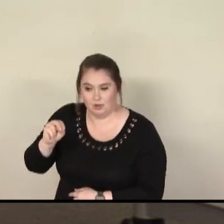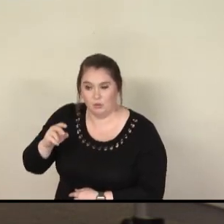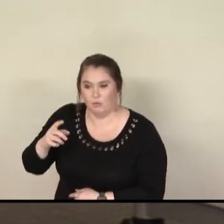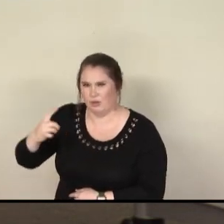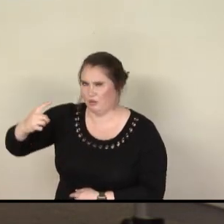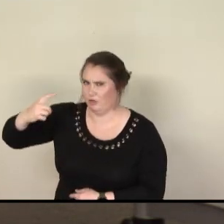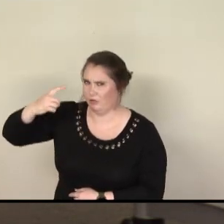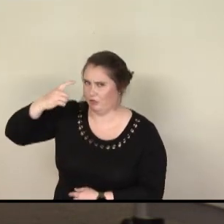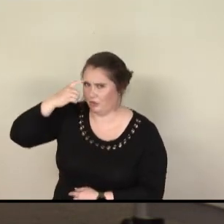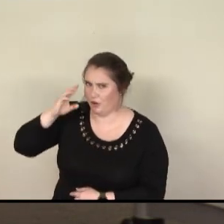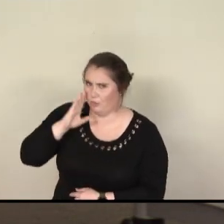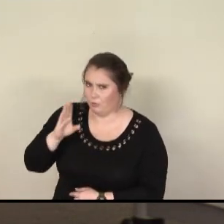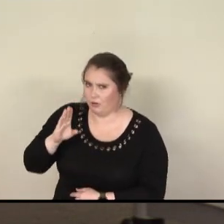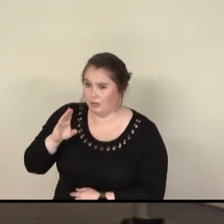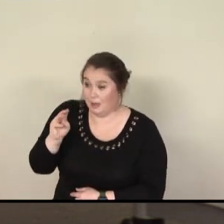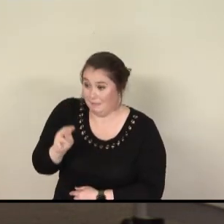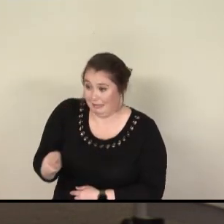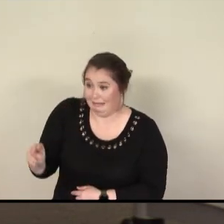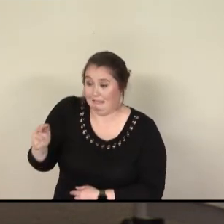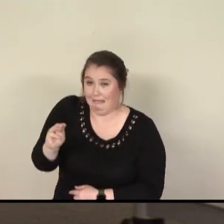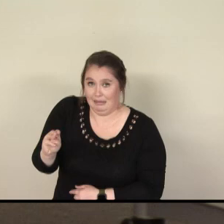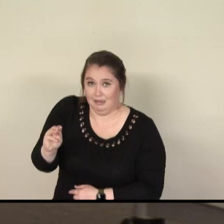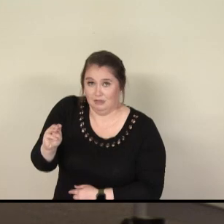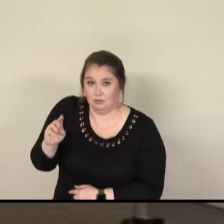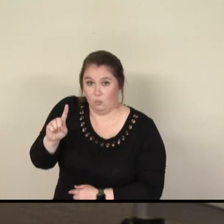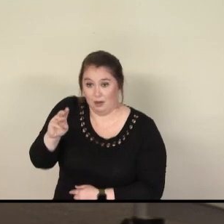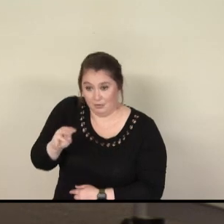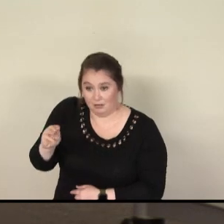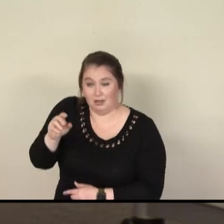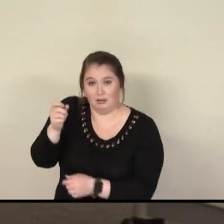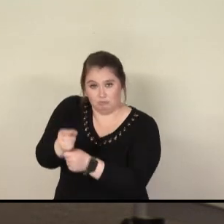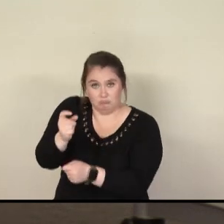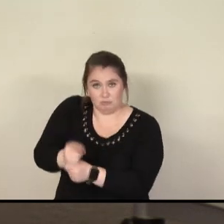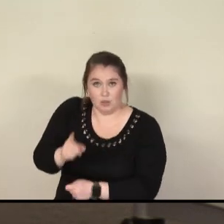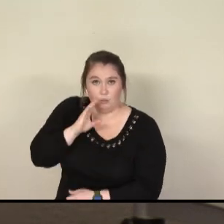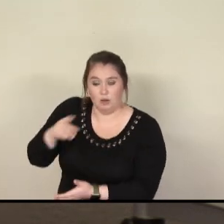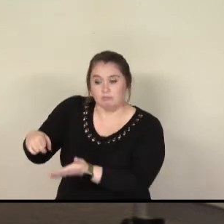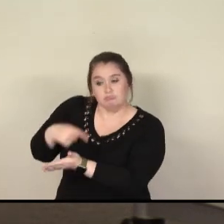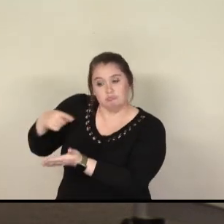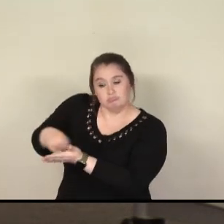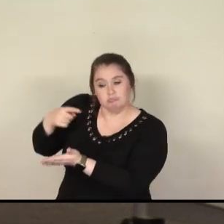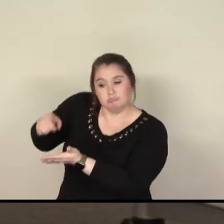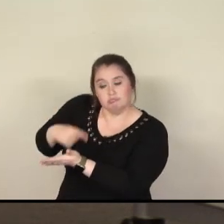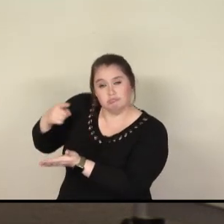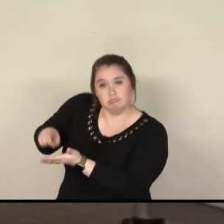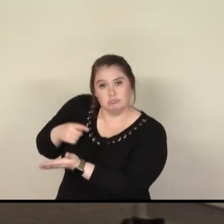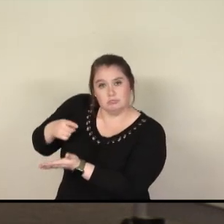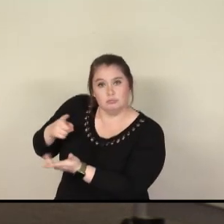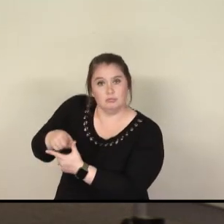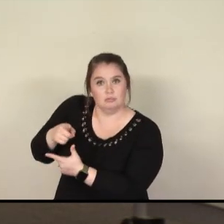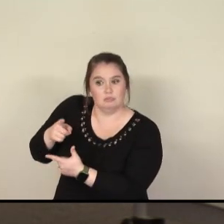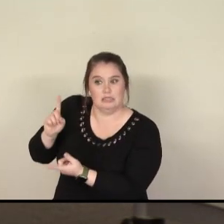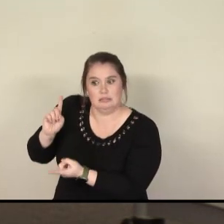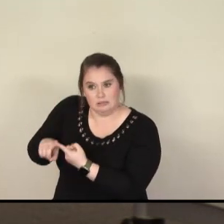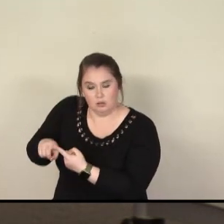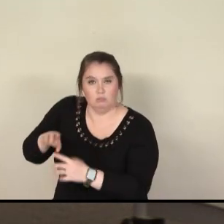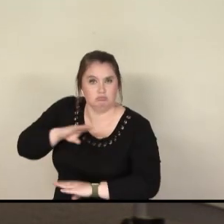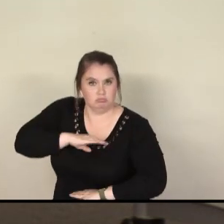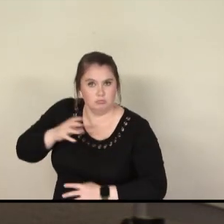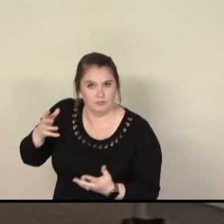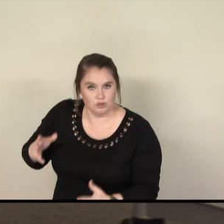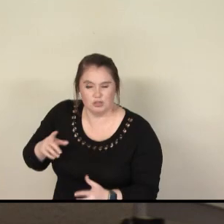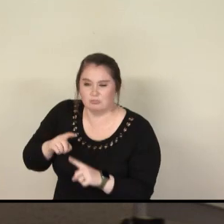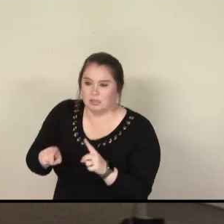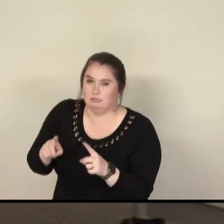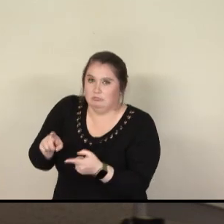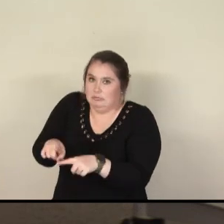impression that was going to be $1 million a year till it got paid off, and then it's really based on how